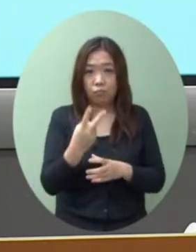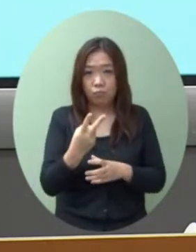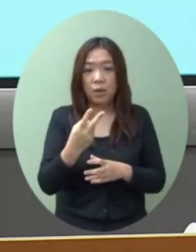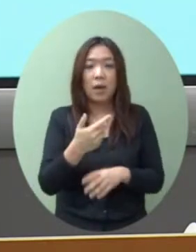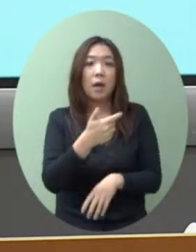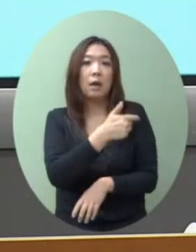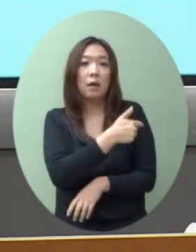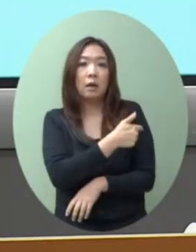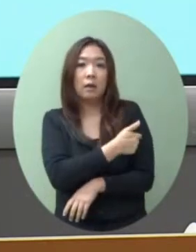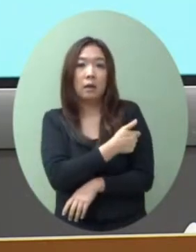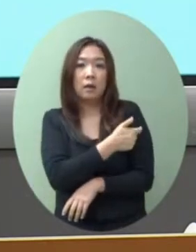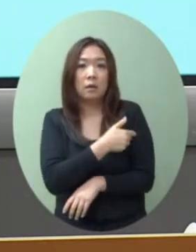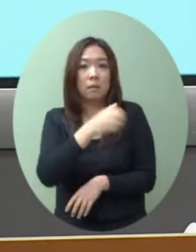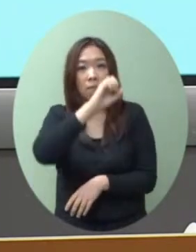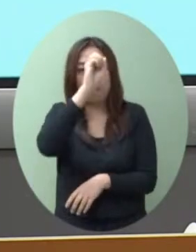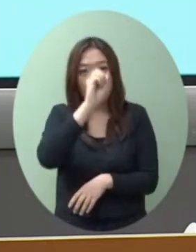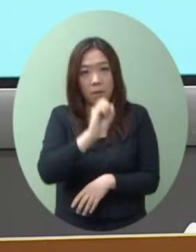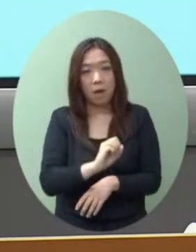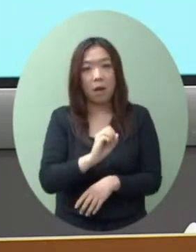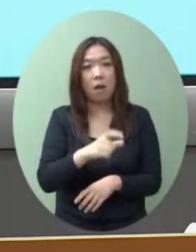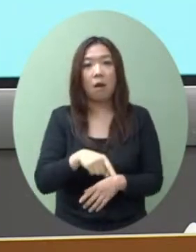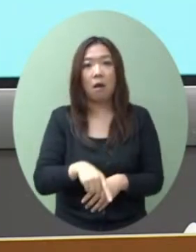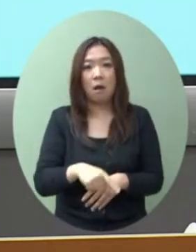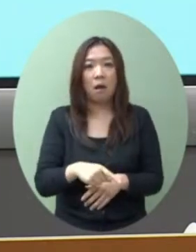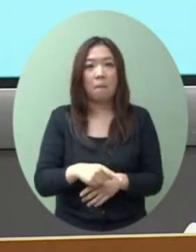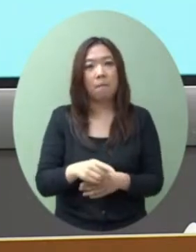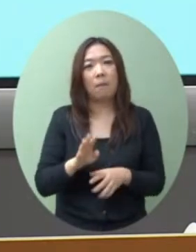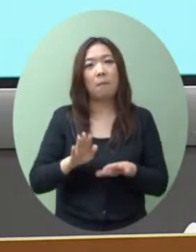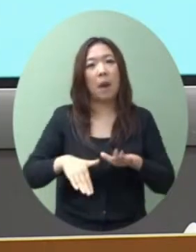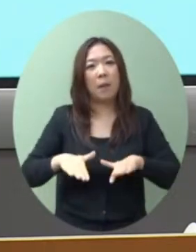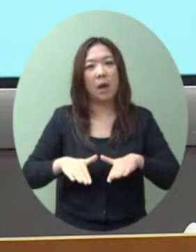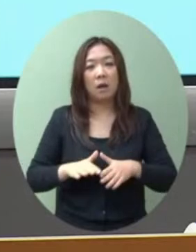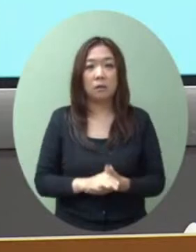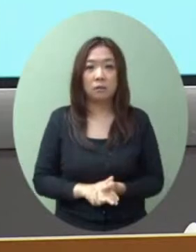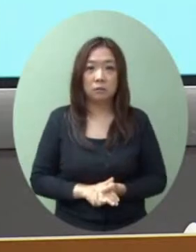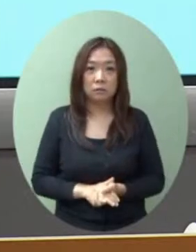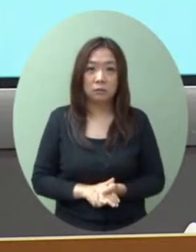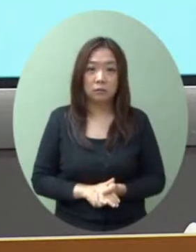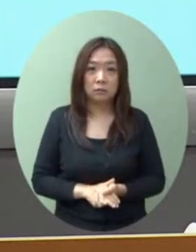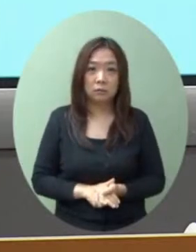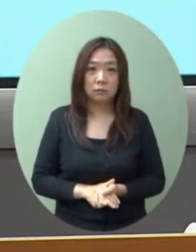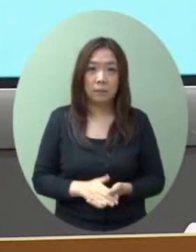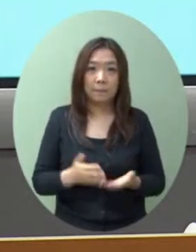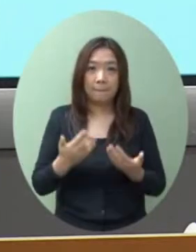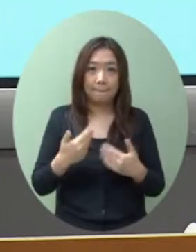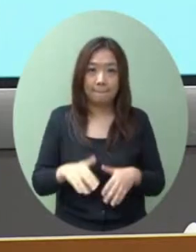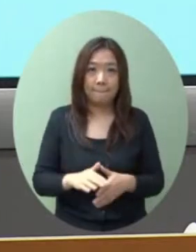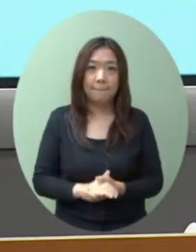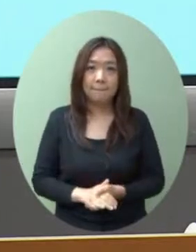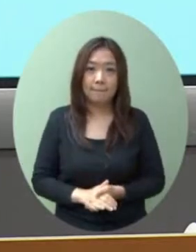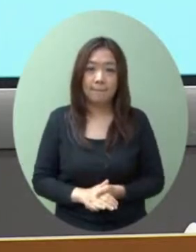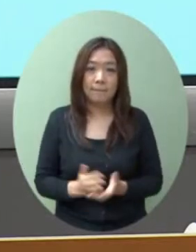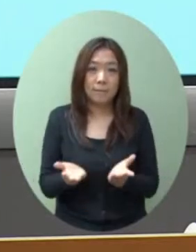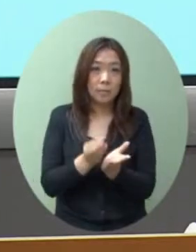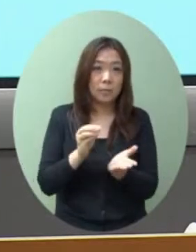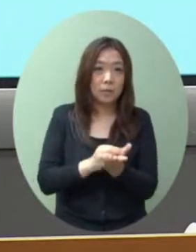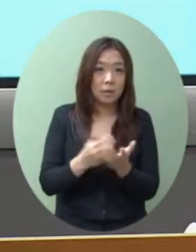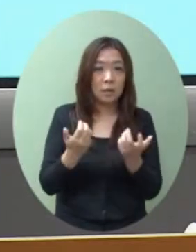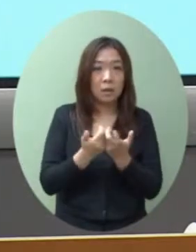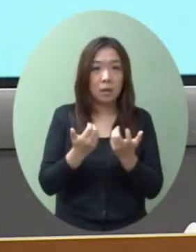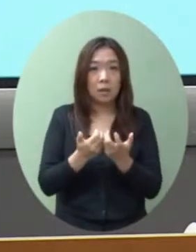want. There will certainly be ups and downs in the number of infected